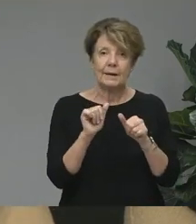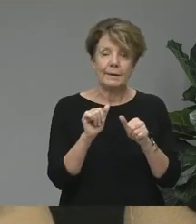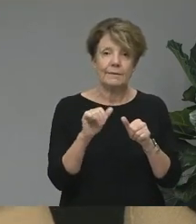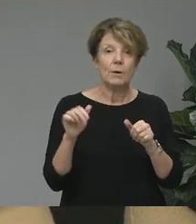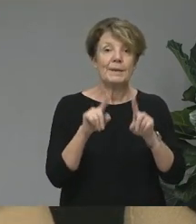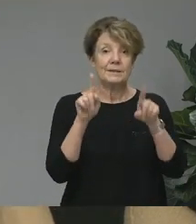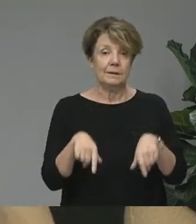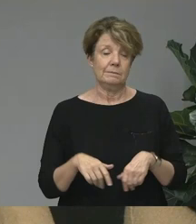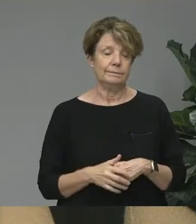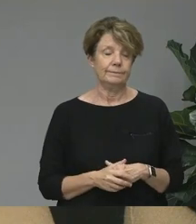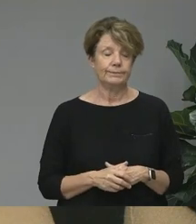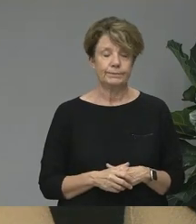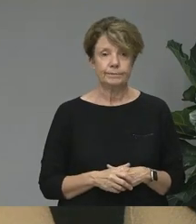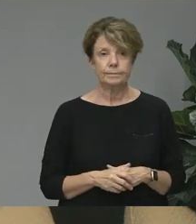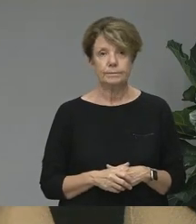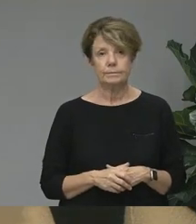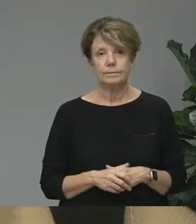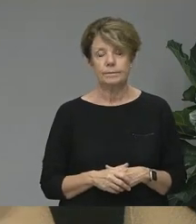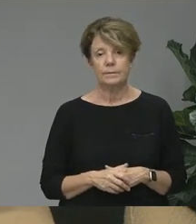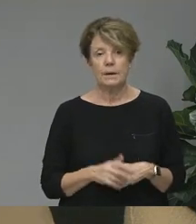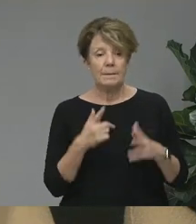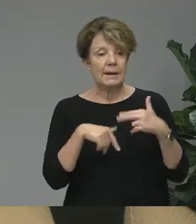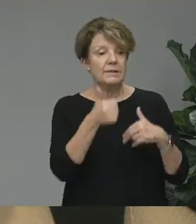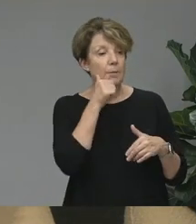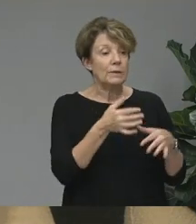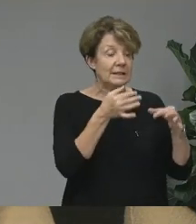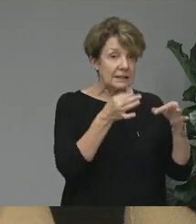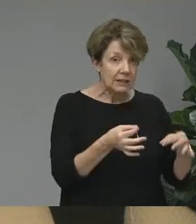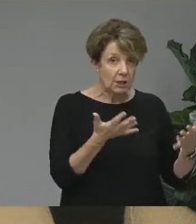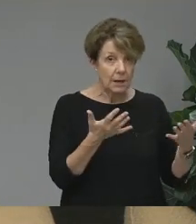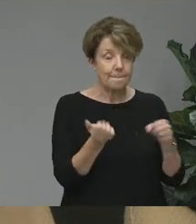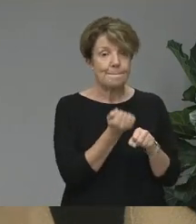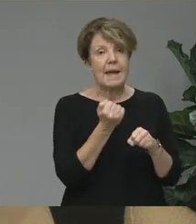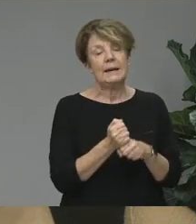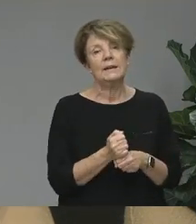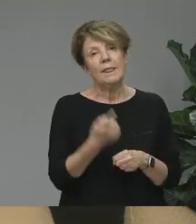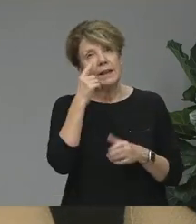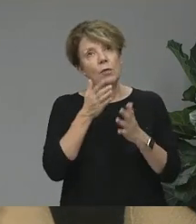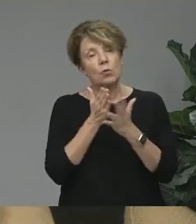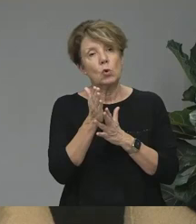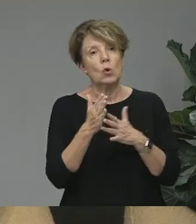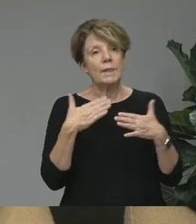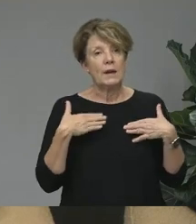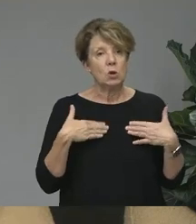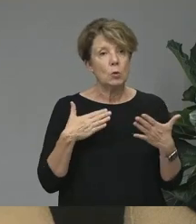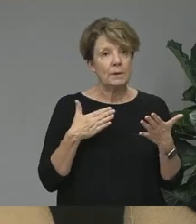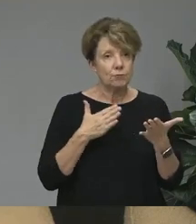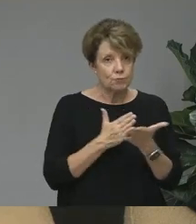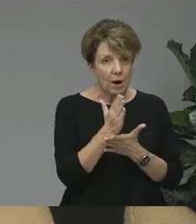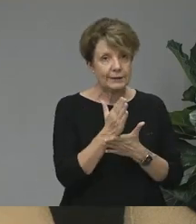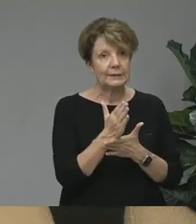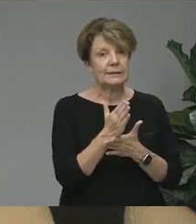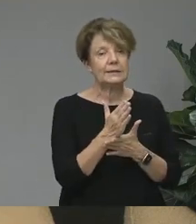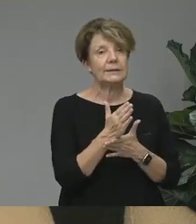place. But if there is a decision made notwithstanding thinking through that human rights lens,